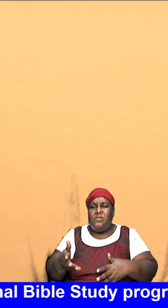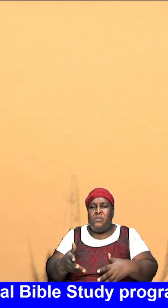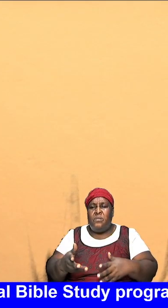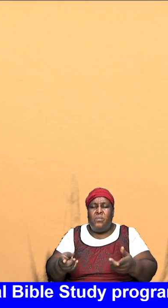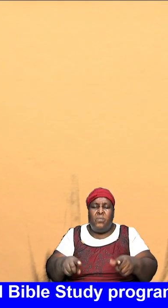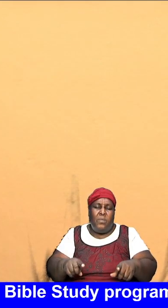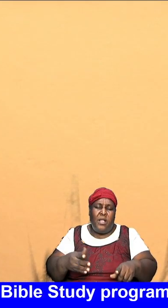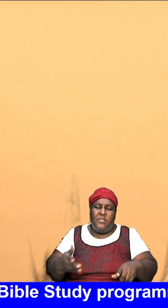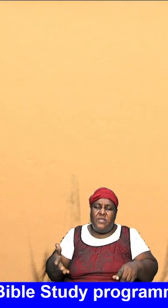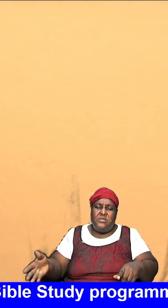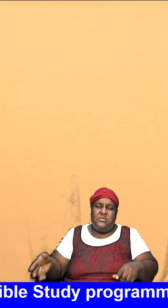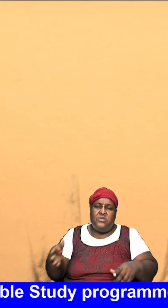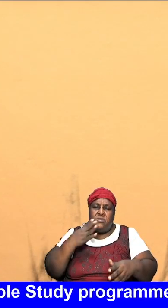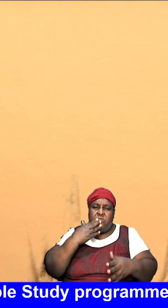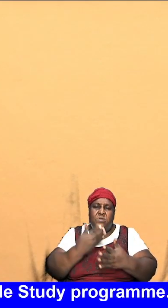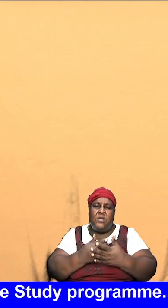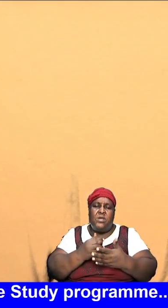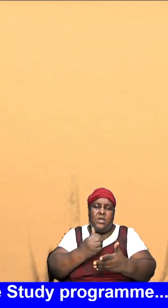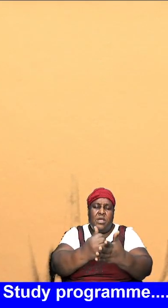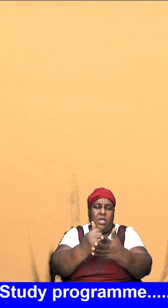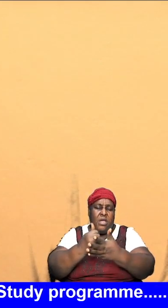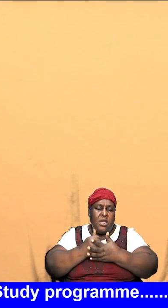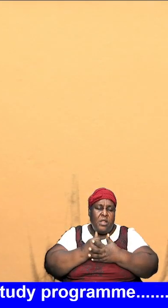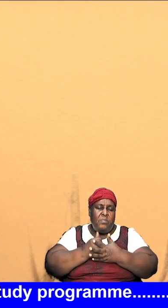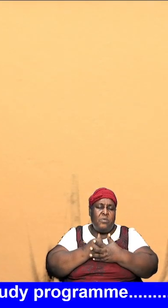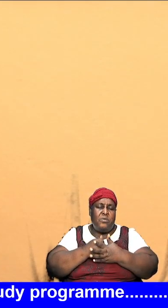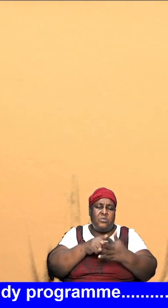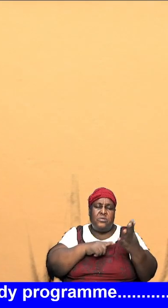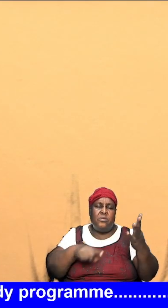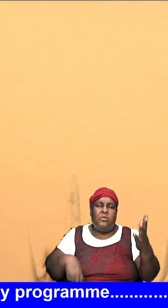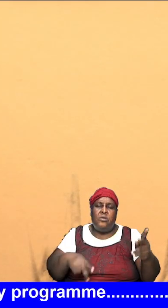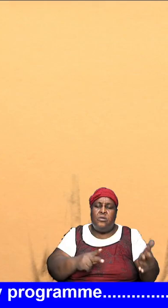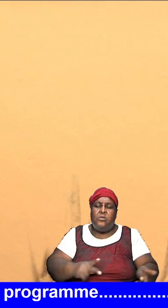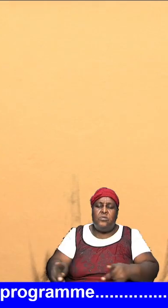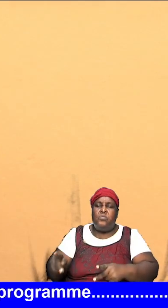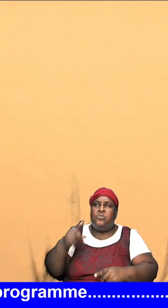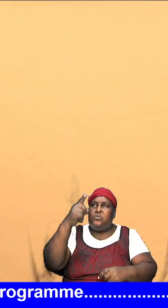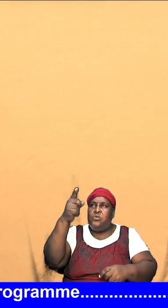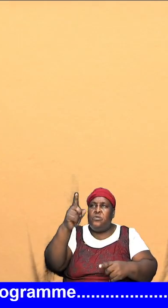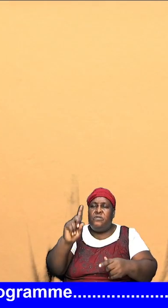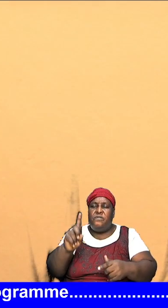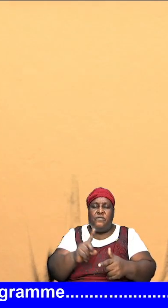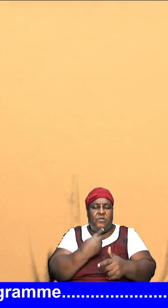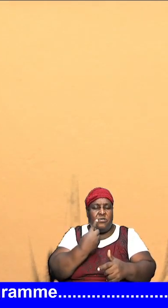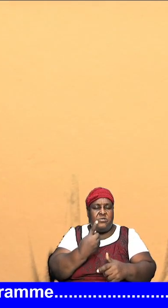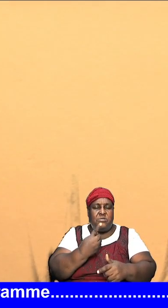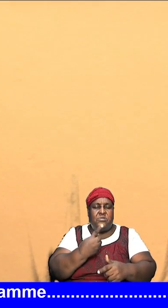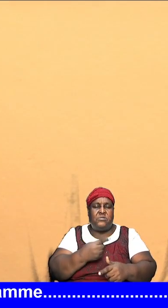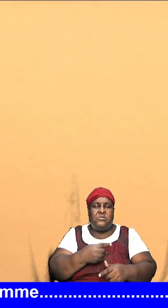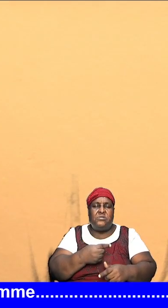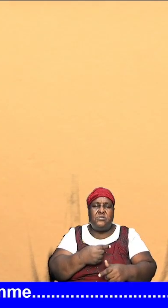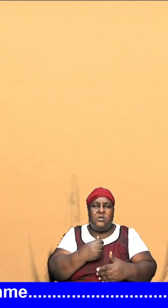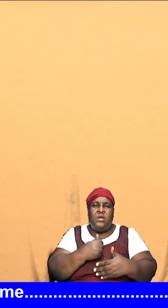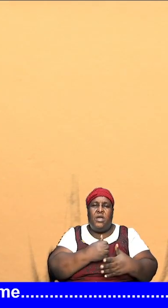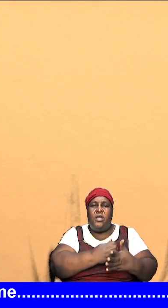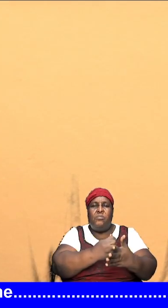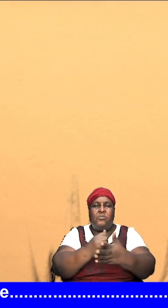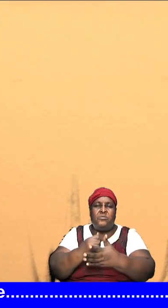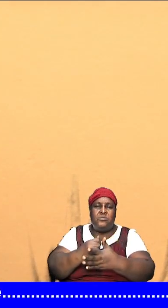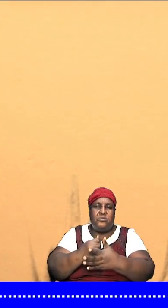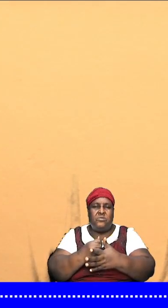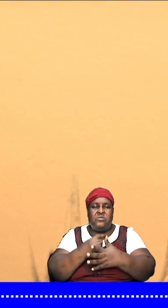good, help us, Lord, to put you first. Help us, Lord, to desire